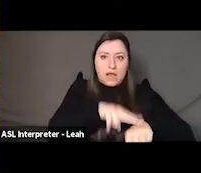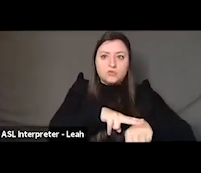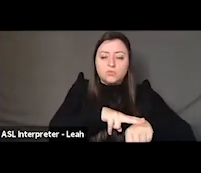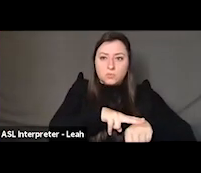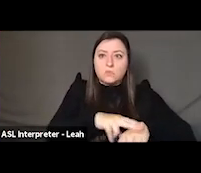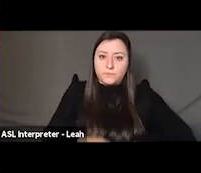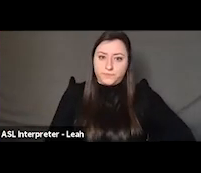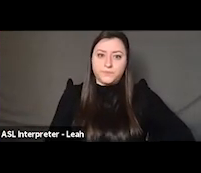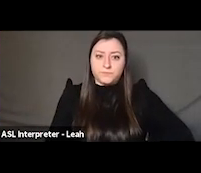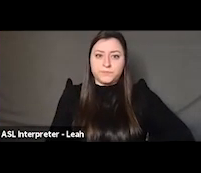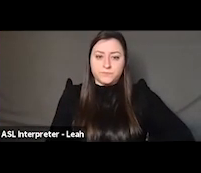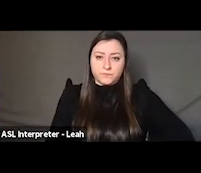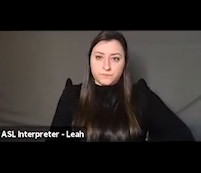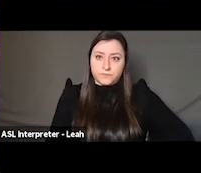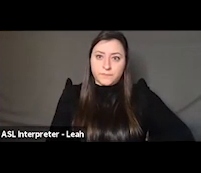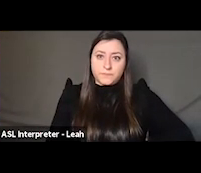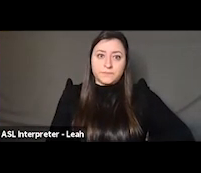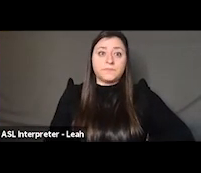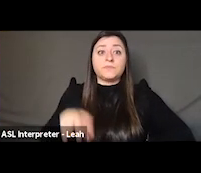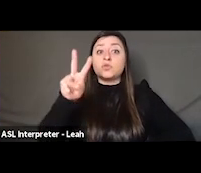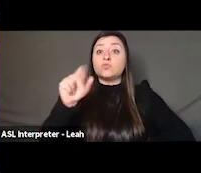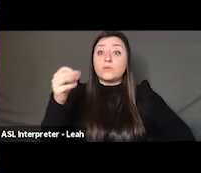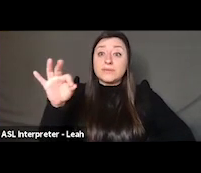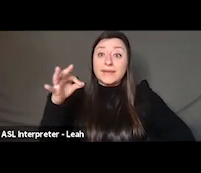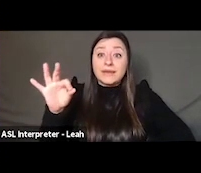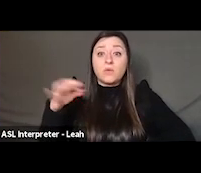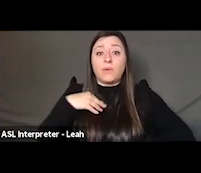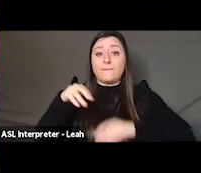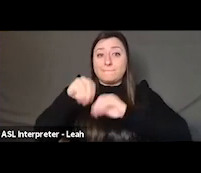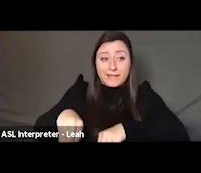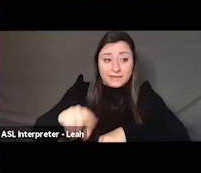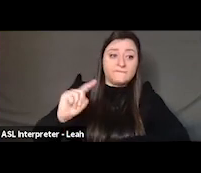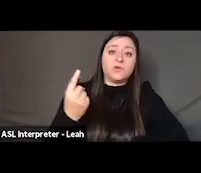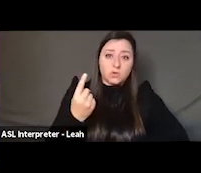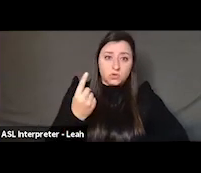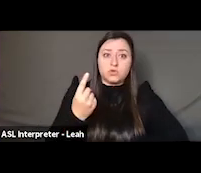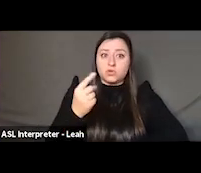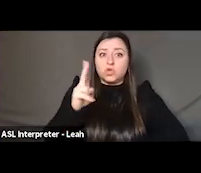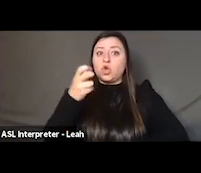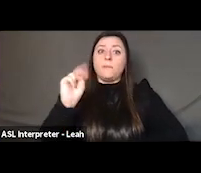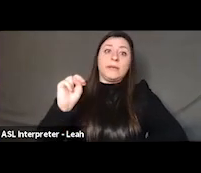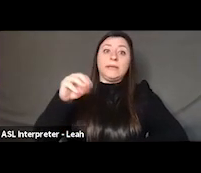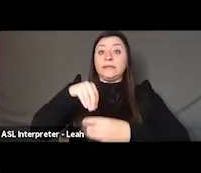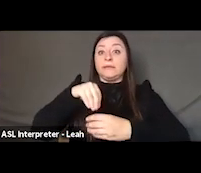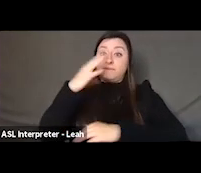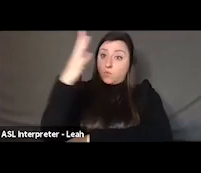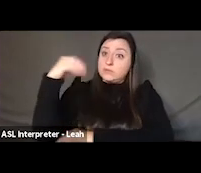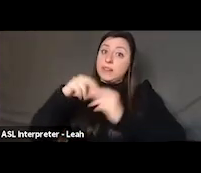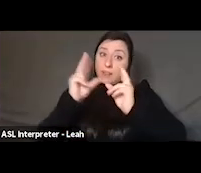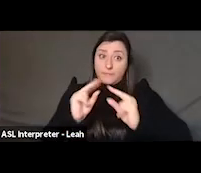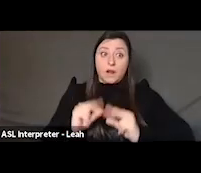So in 2019, we planted the very first native urban forest in Lebanon. And as opposed to